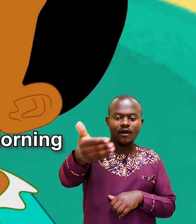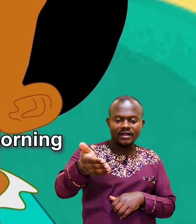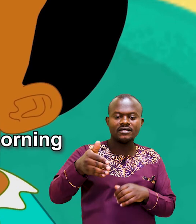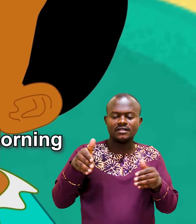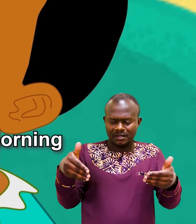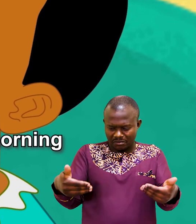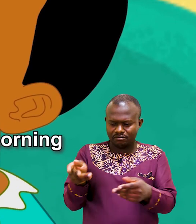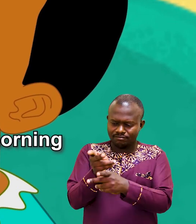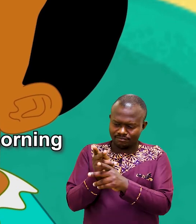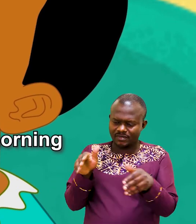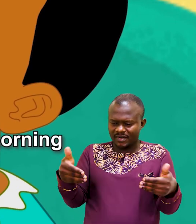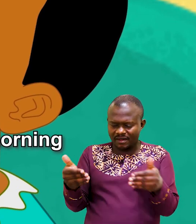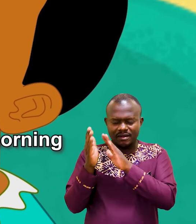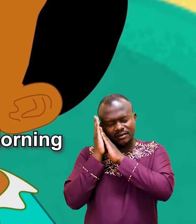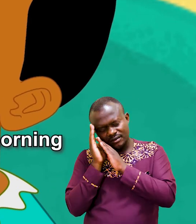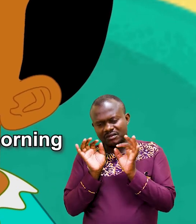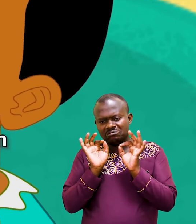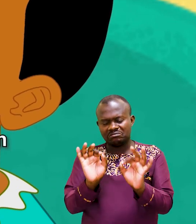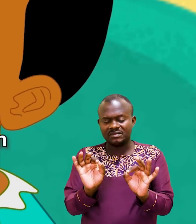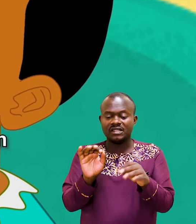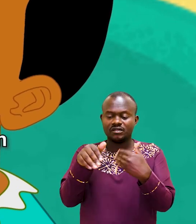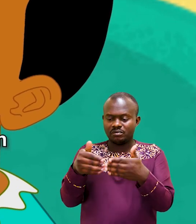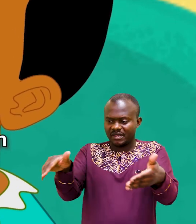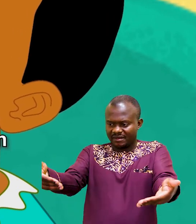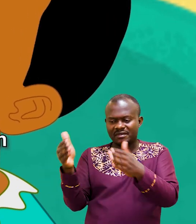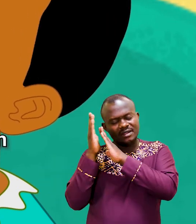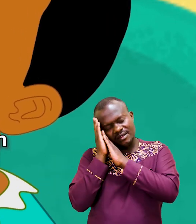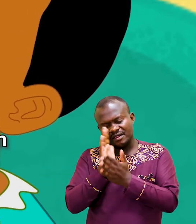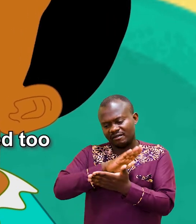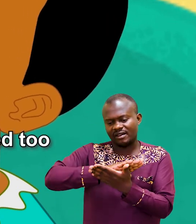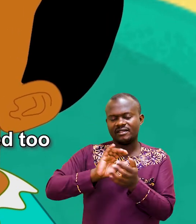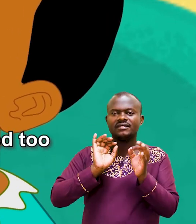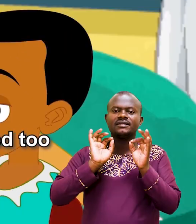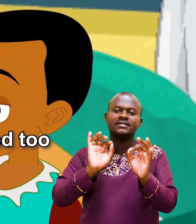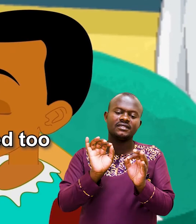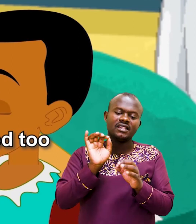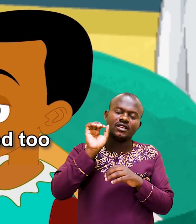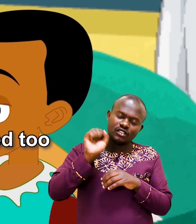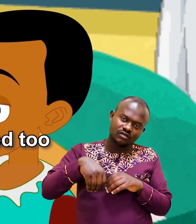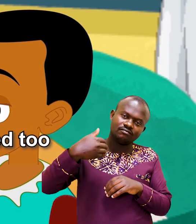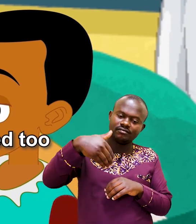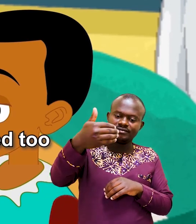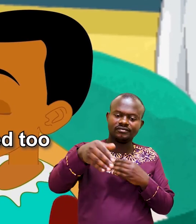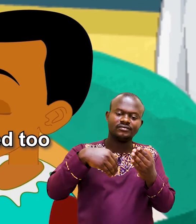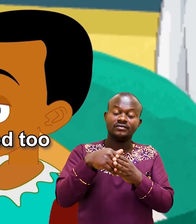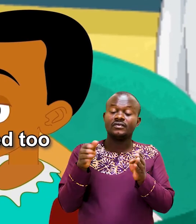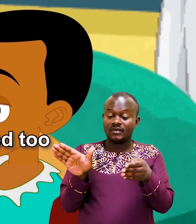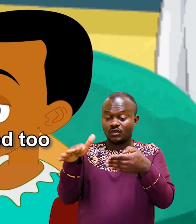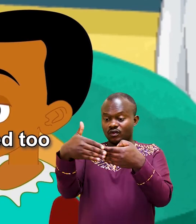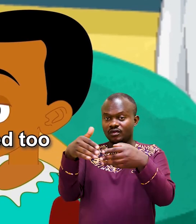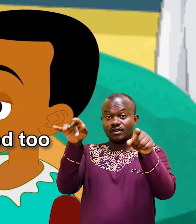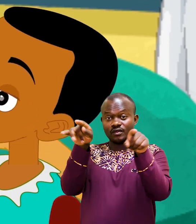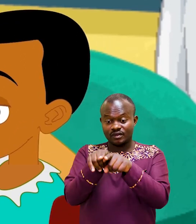always make my bed every morning to keep my bedroom clean. You should keep the door